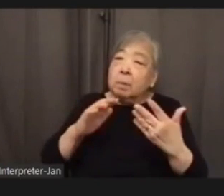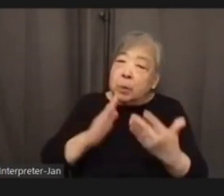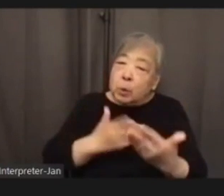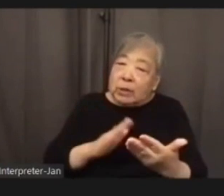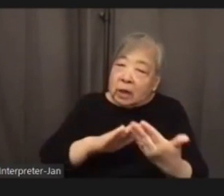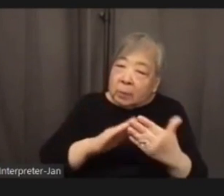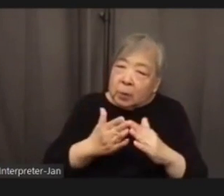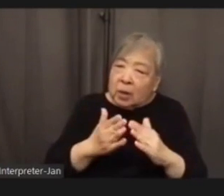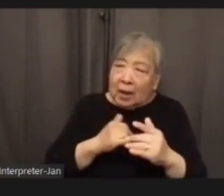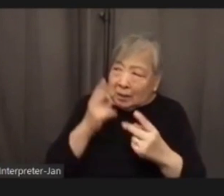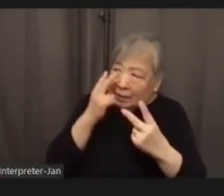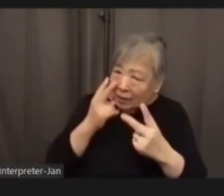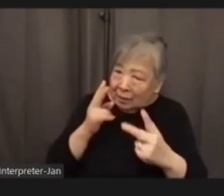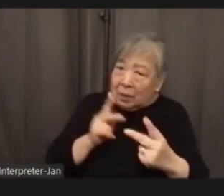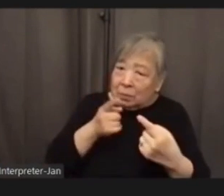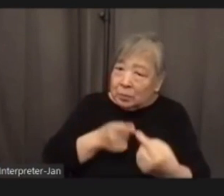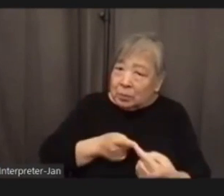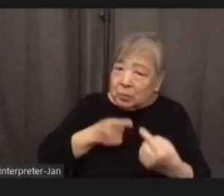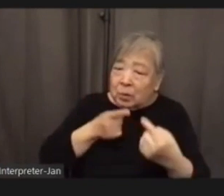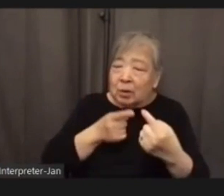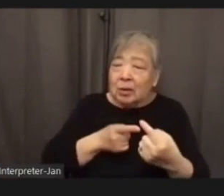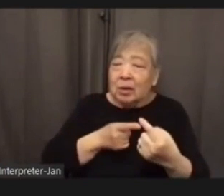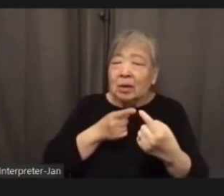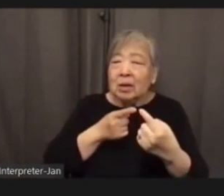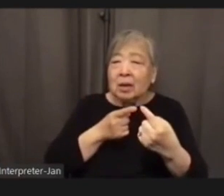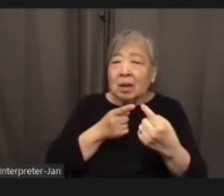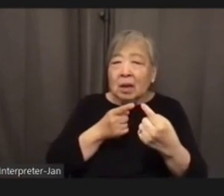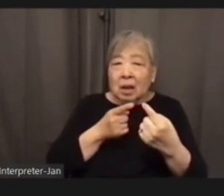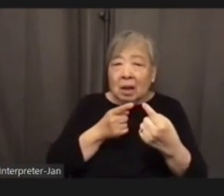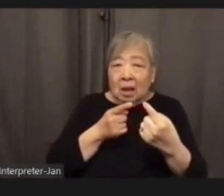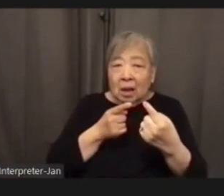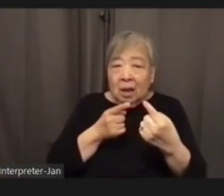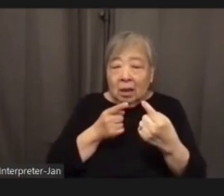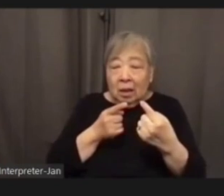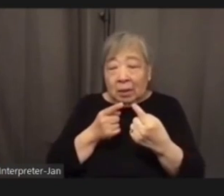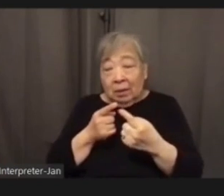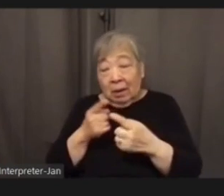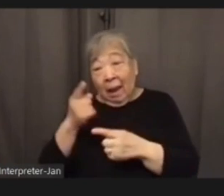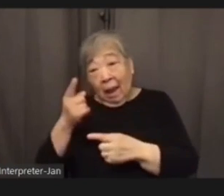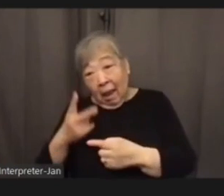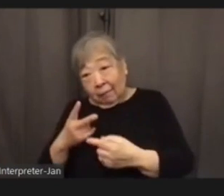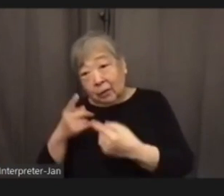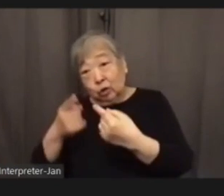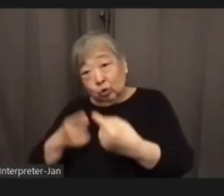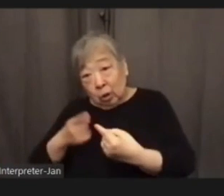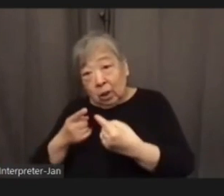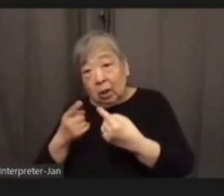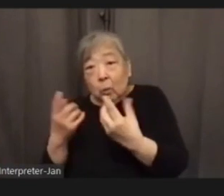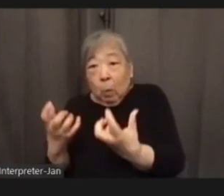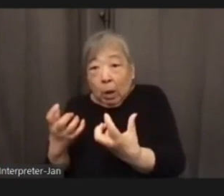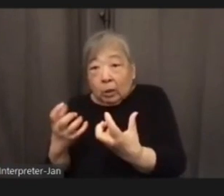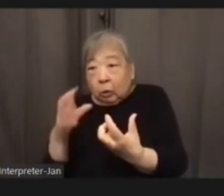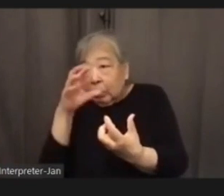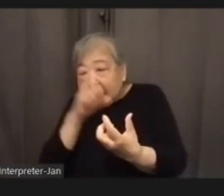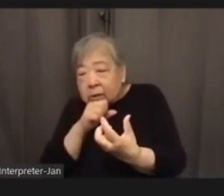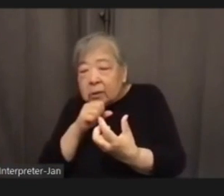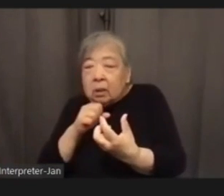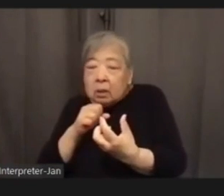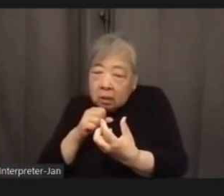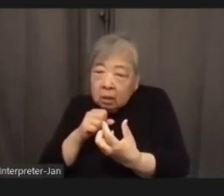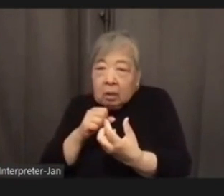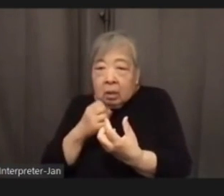people struggling with this half that are struggling, wanting or missing the way things were